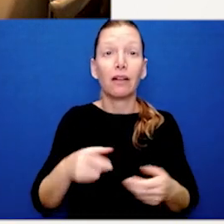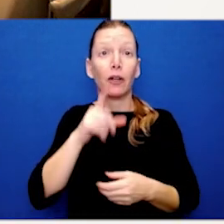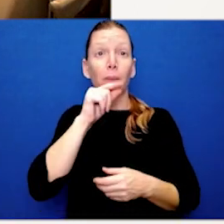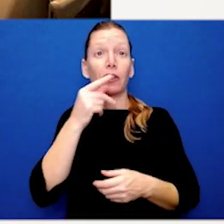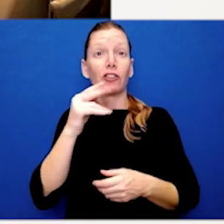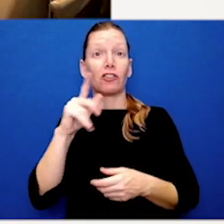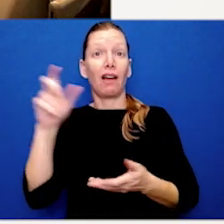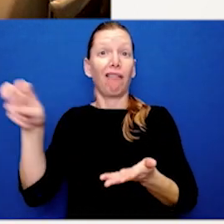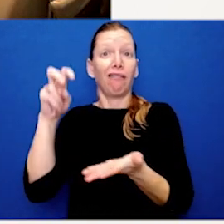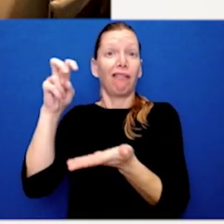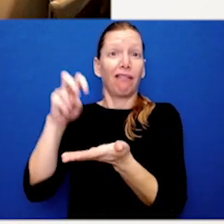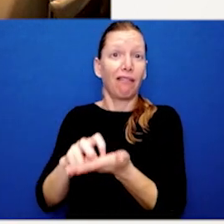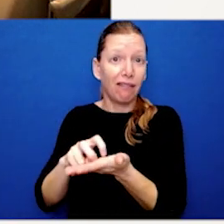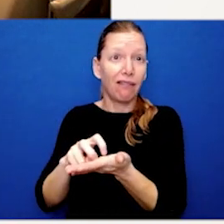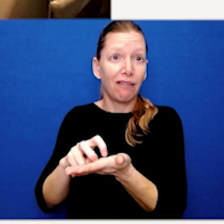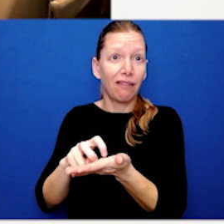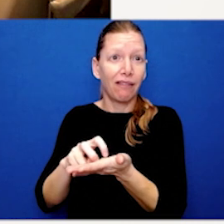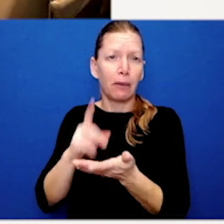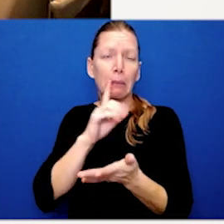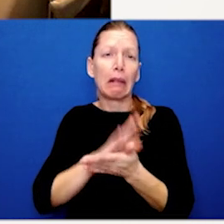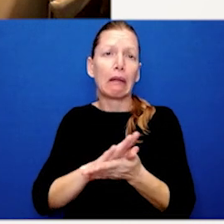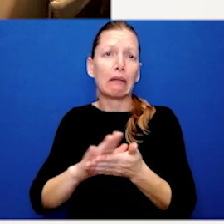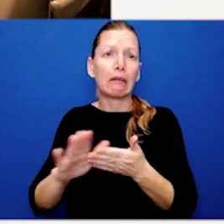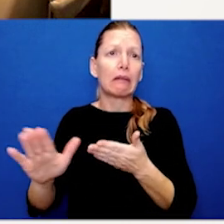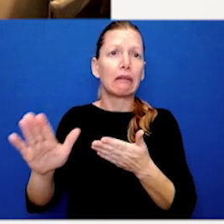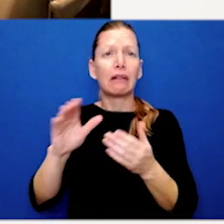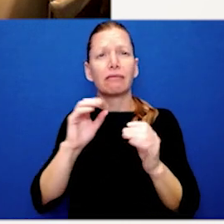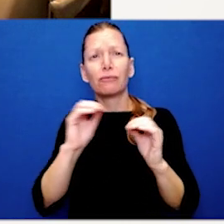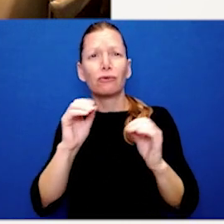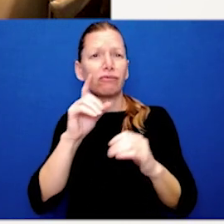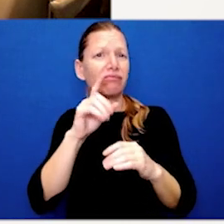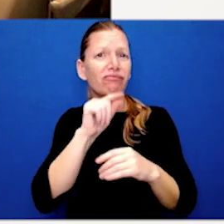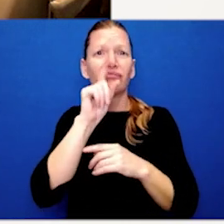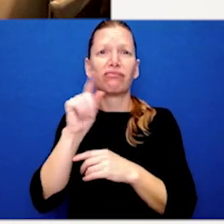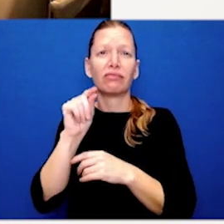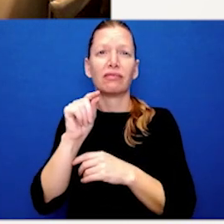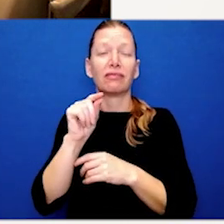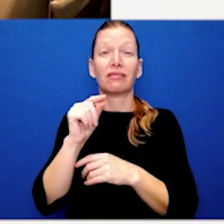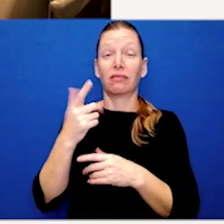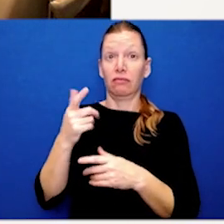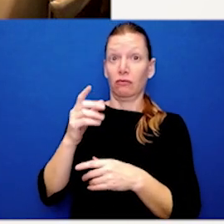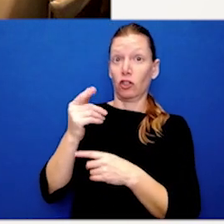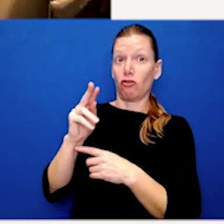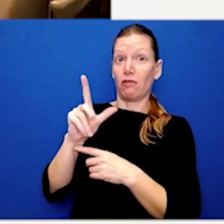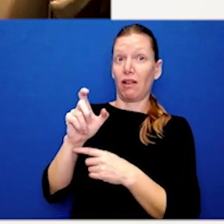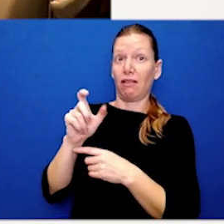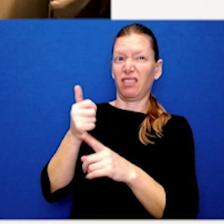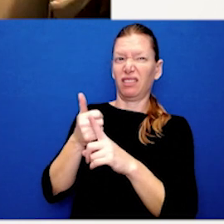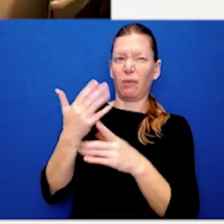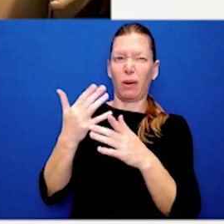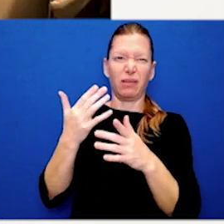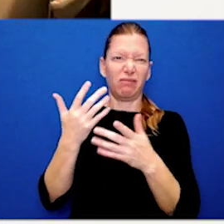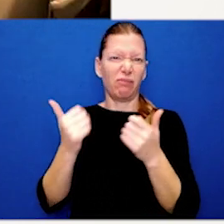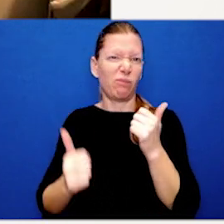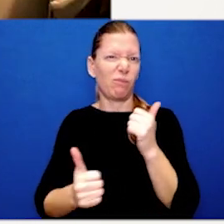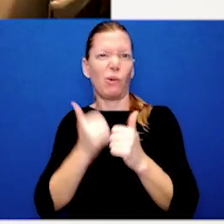A grackle landed on my hand, plain, unmusical. A grackle is probably the most homely